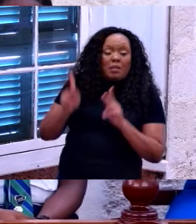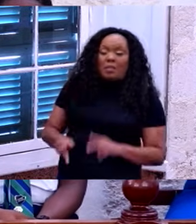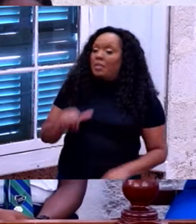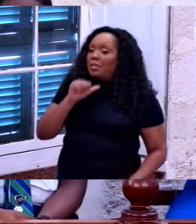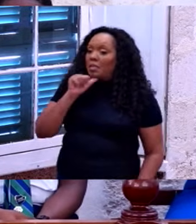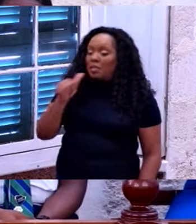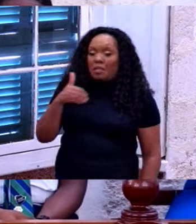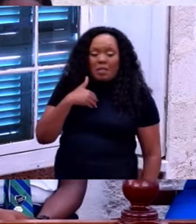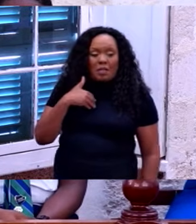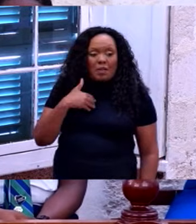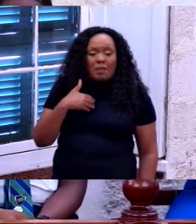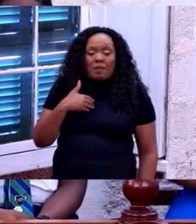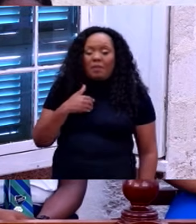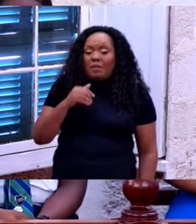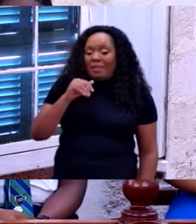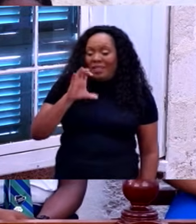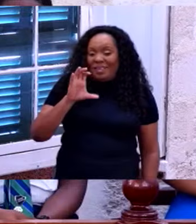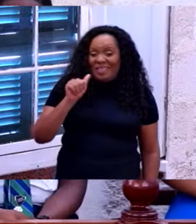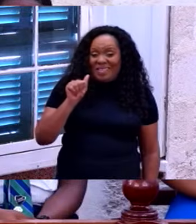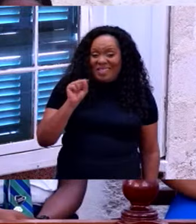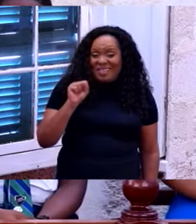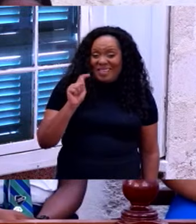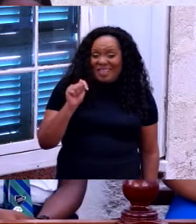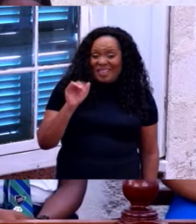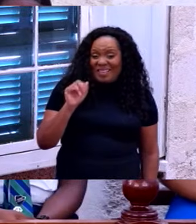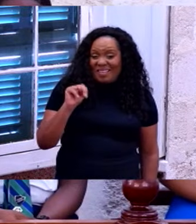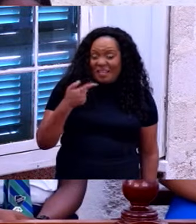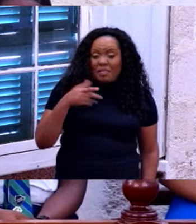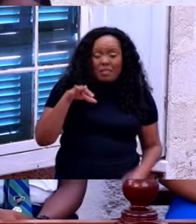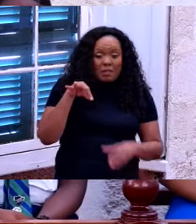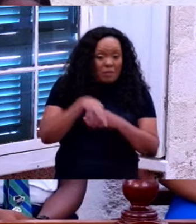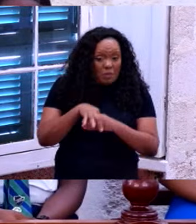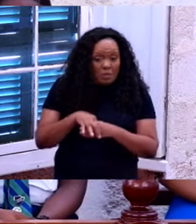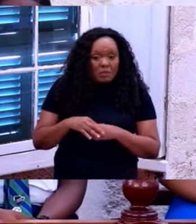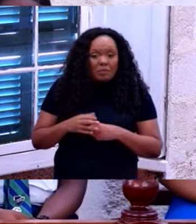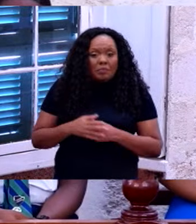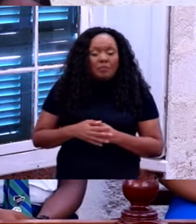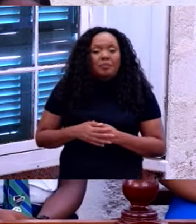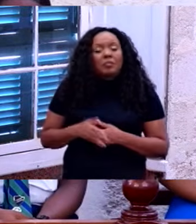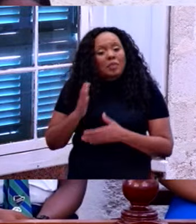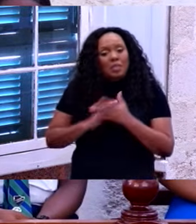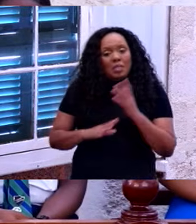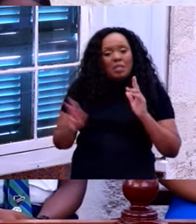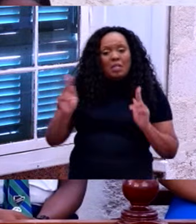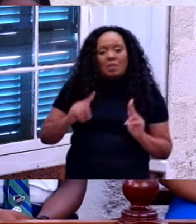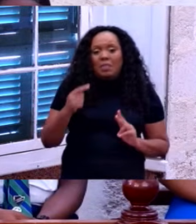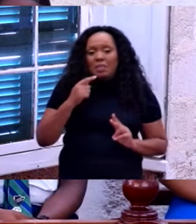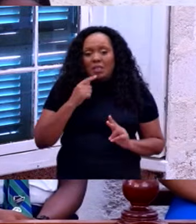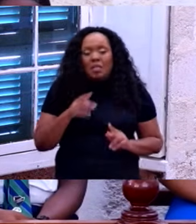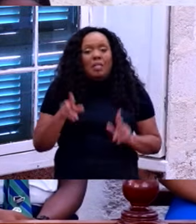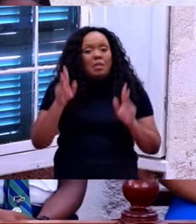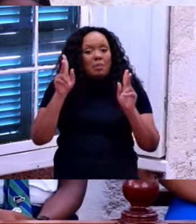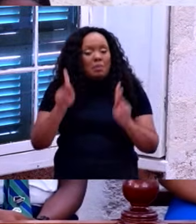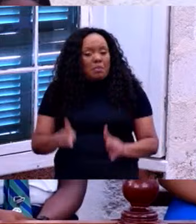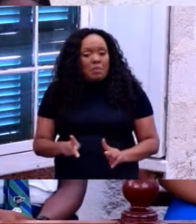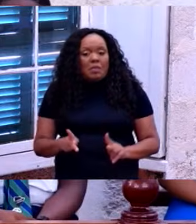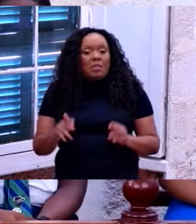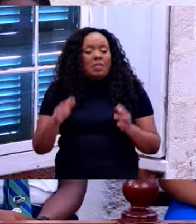the concerns of persons who are saying you have a non-elected person having this level of